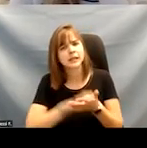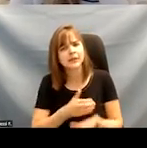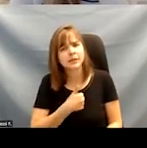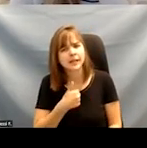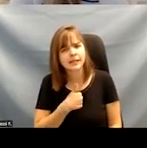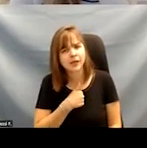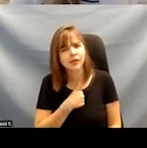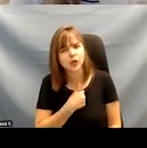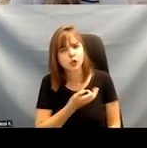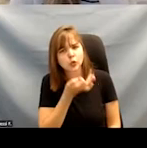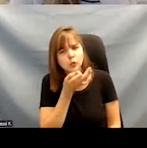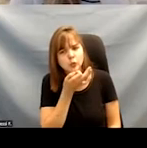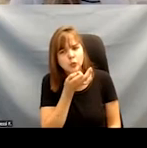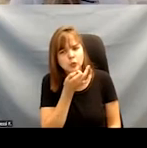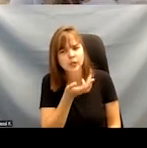earlier.